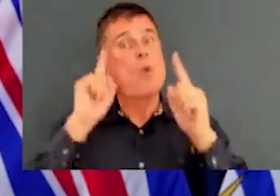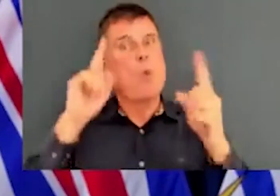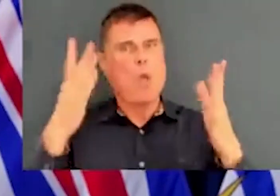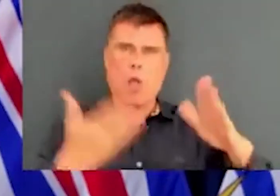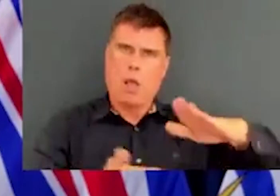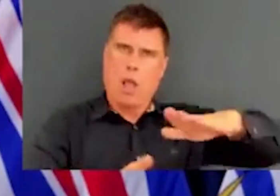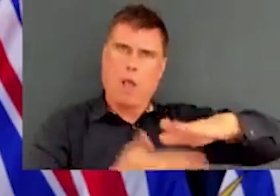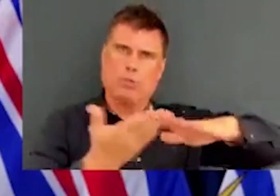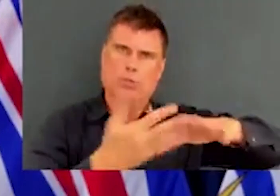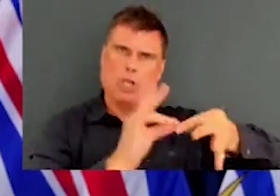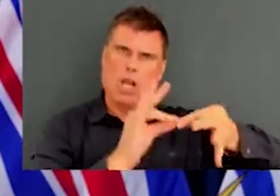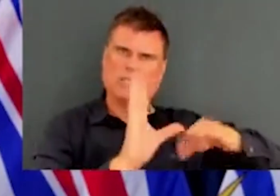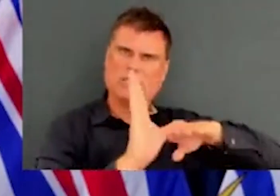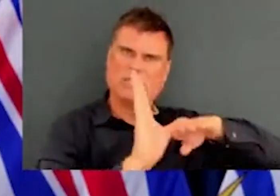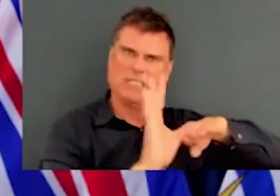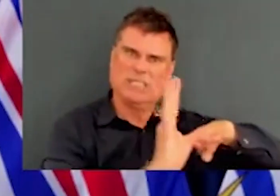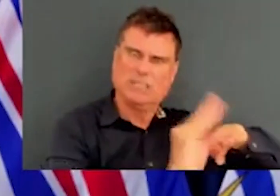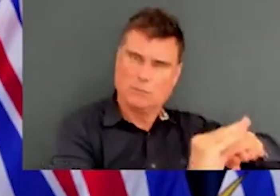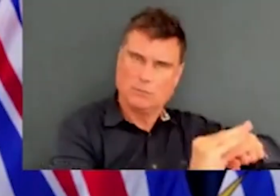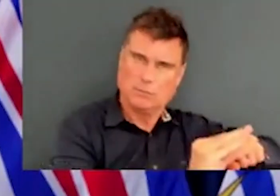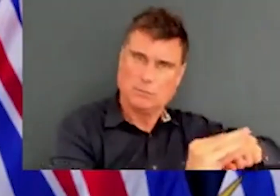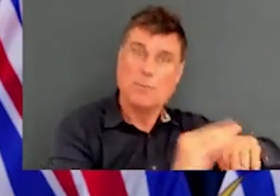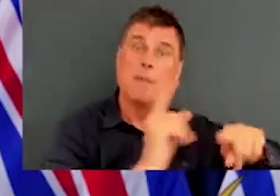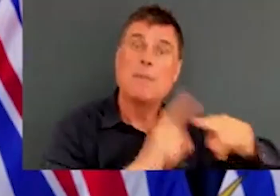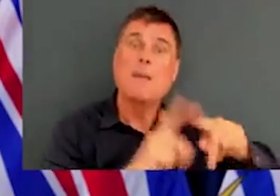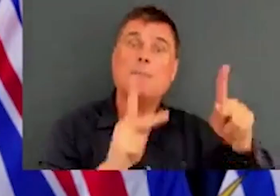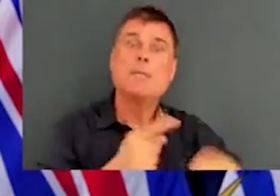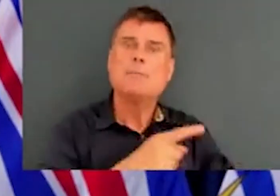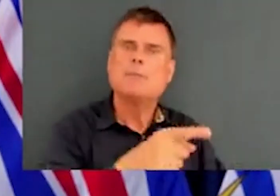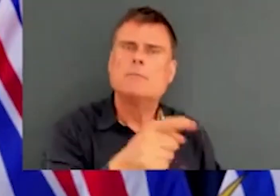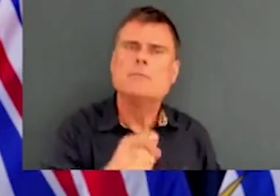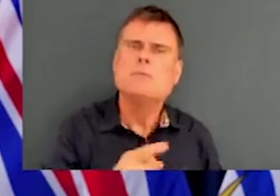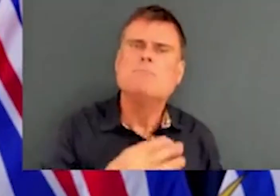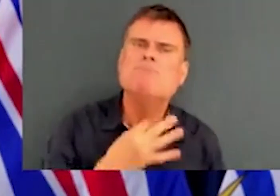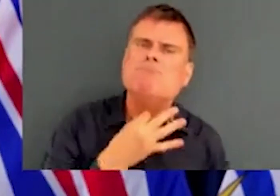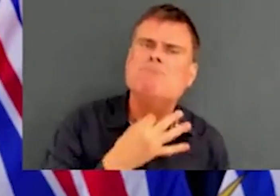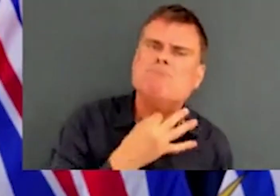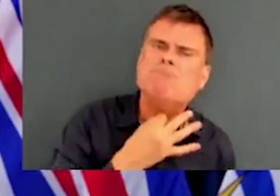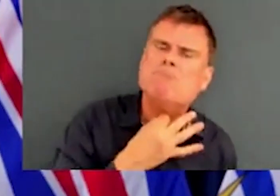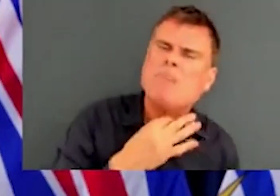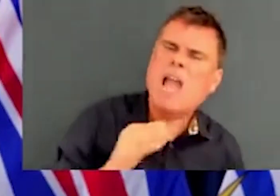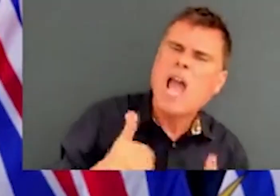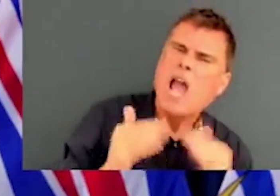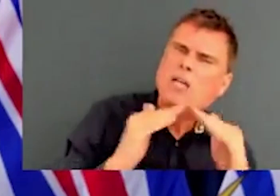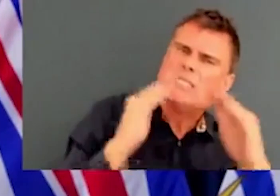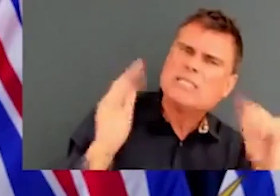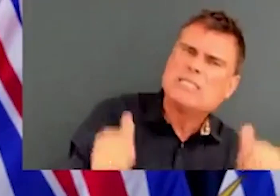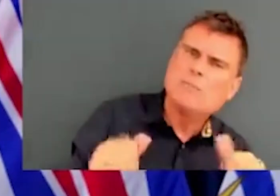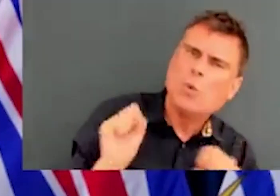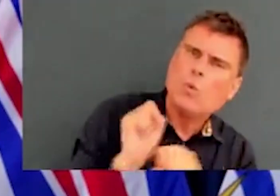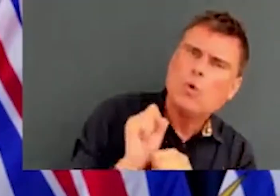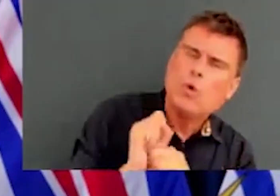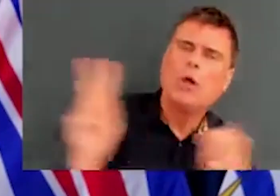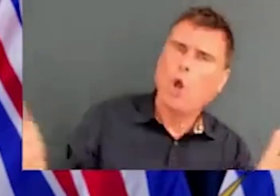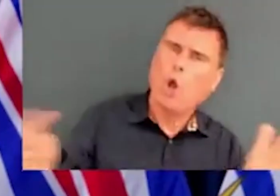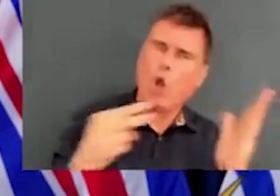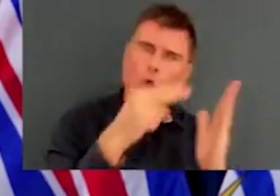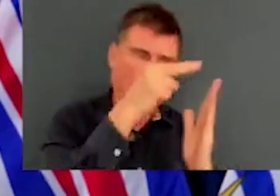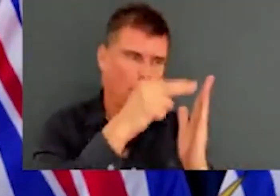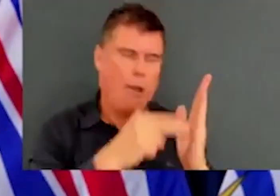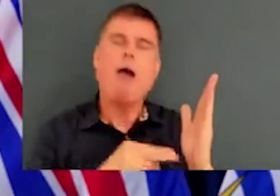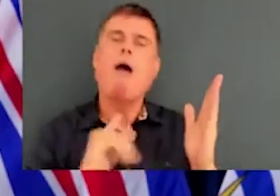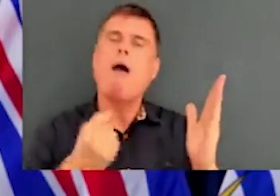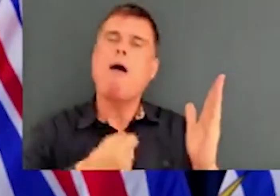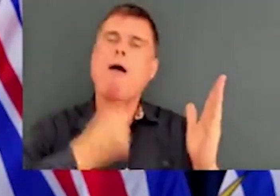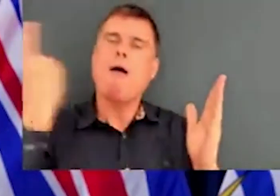understanding how our system works. And so Dr. Winter and Dr. Ohleweiler were very clear that the system